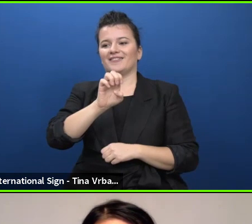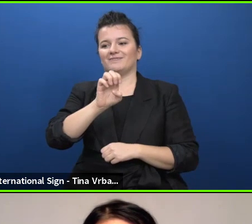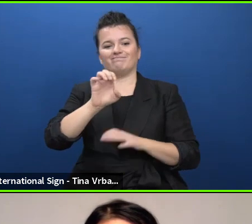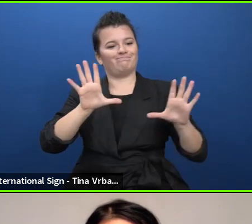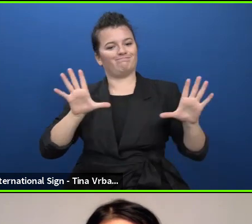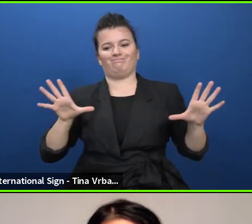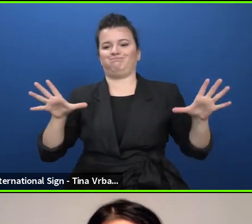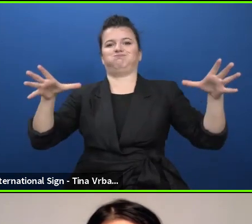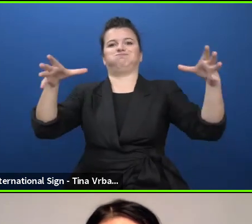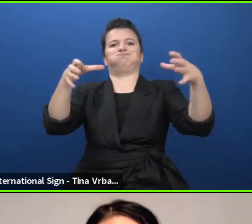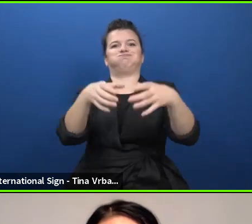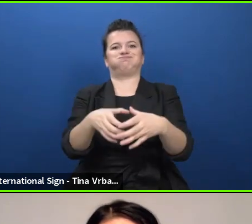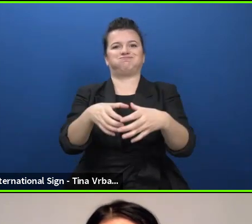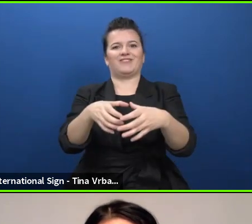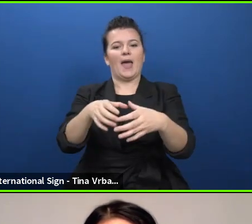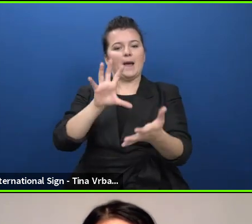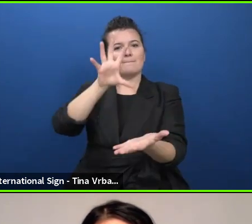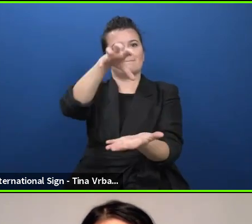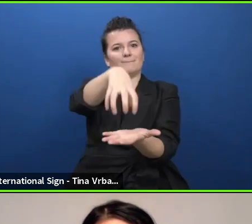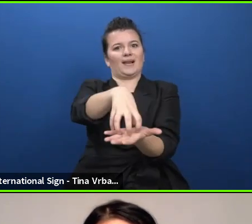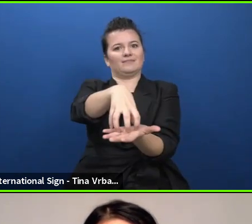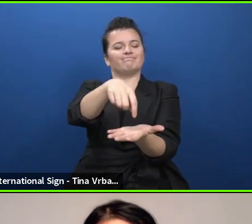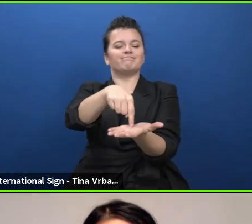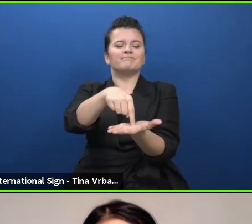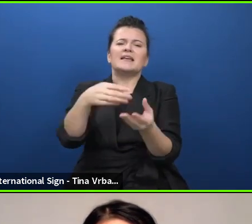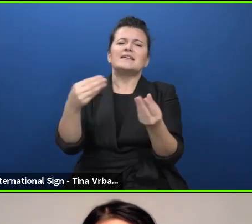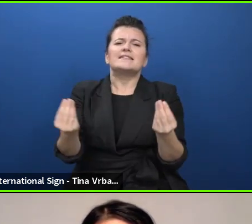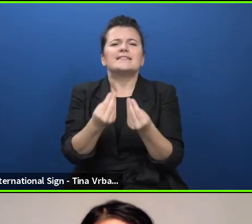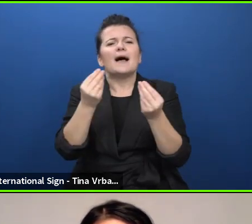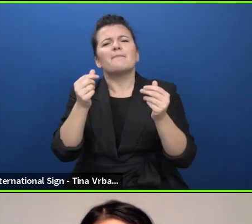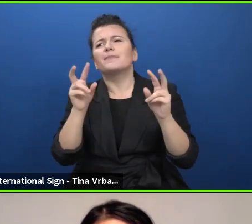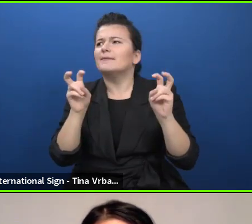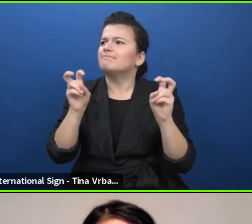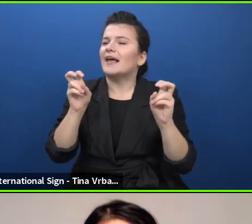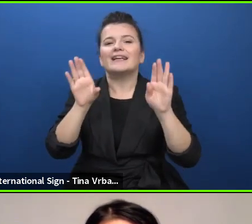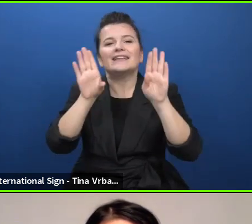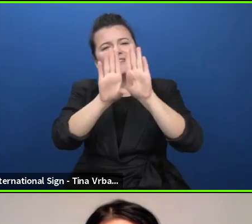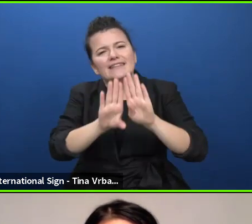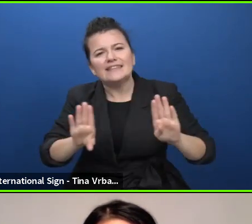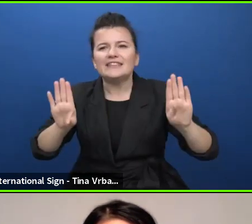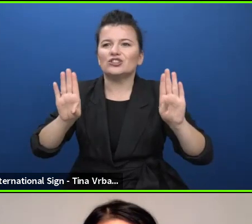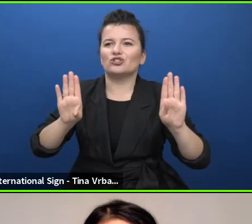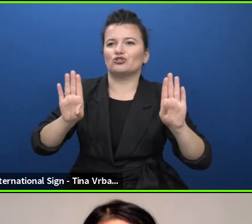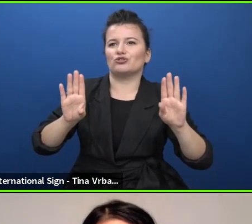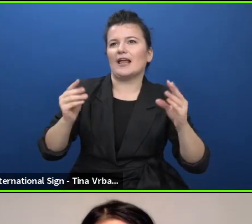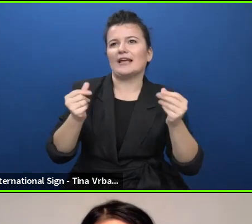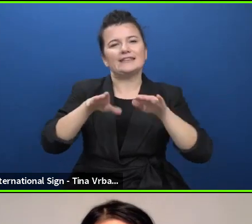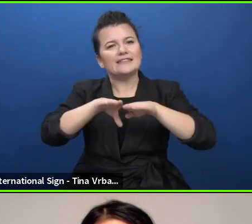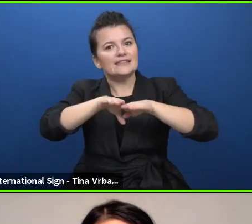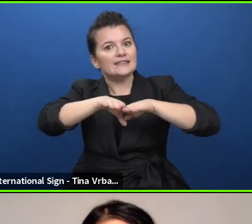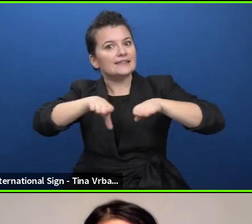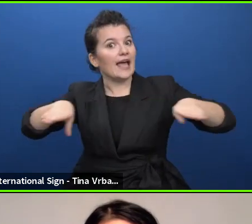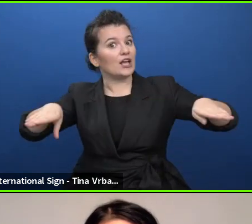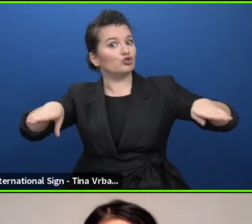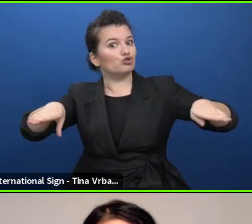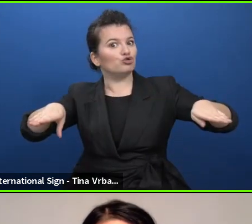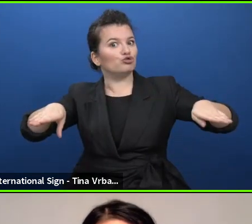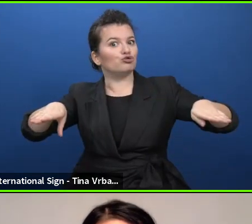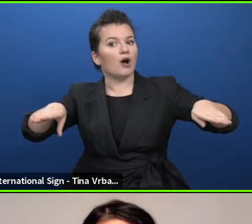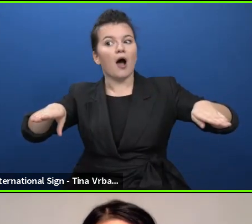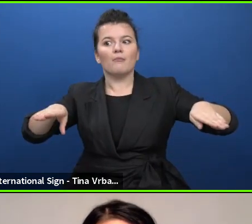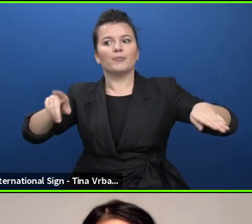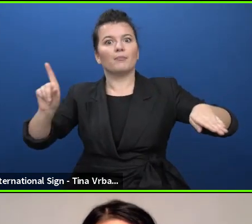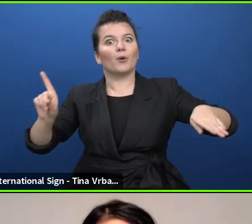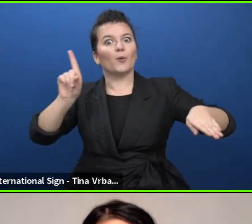which is close to theatres and performing arts realities, close to a stage, would be a very